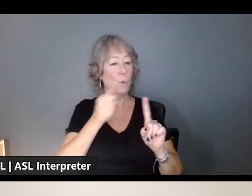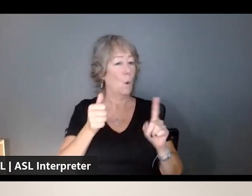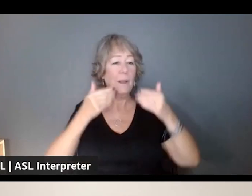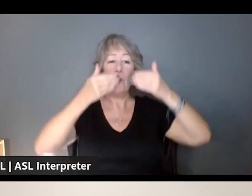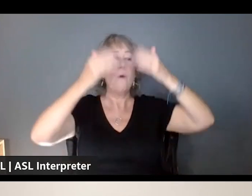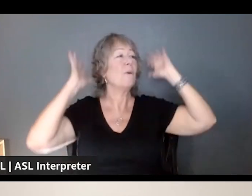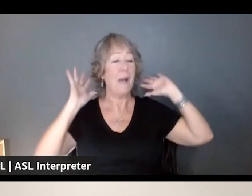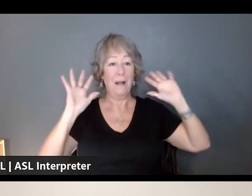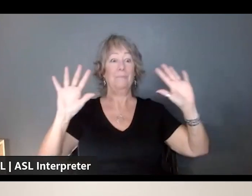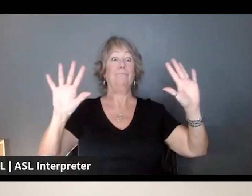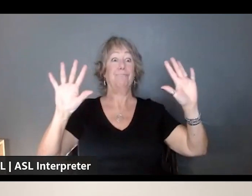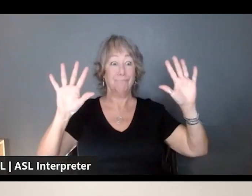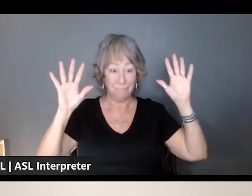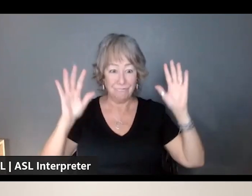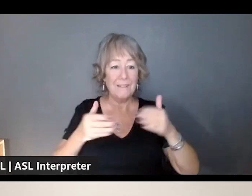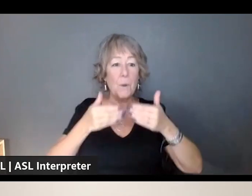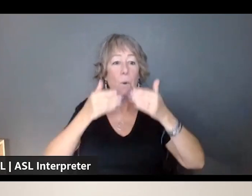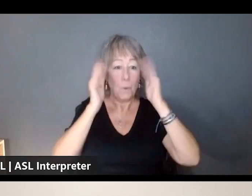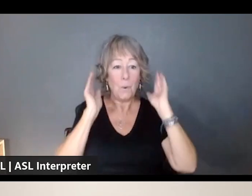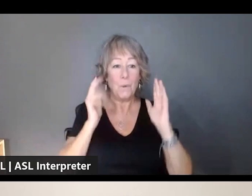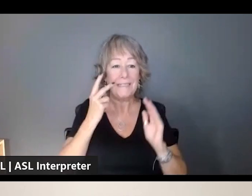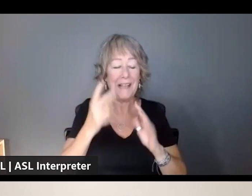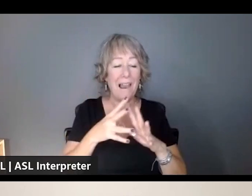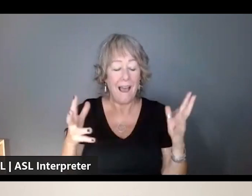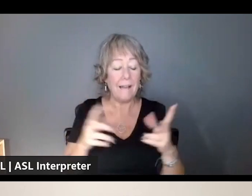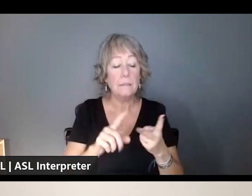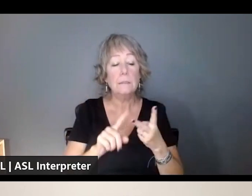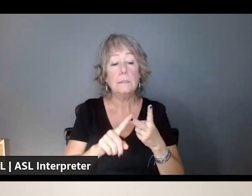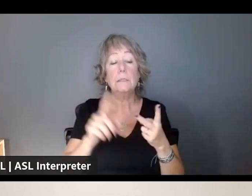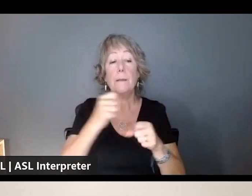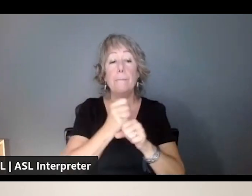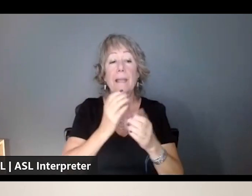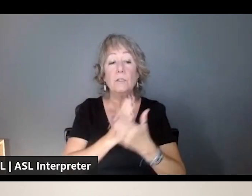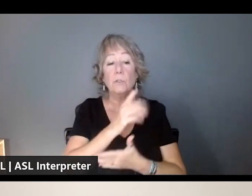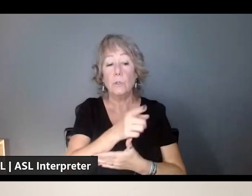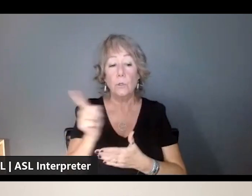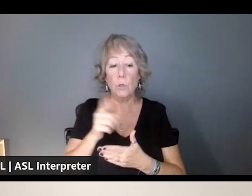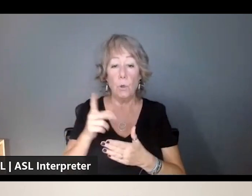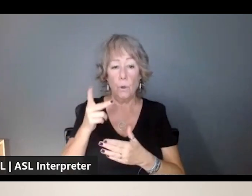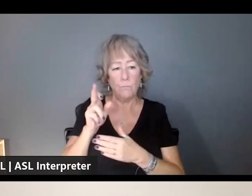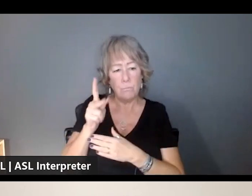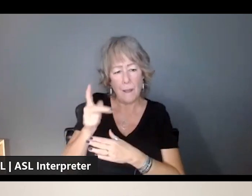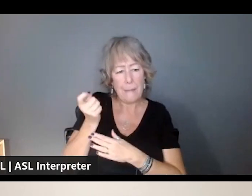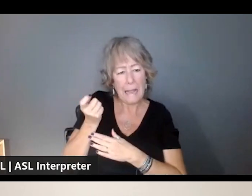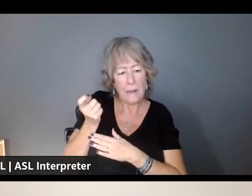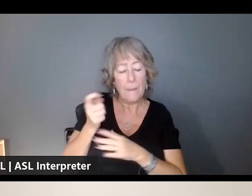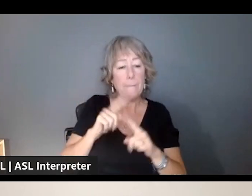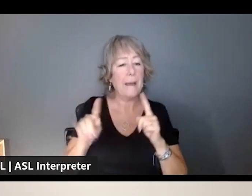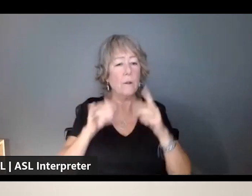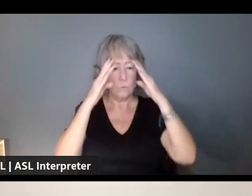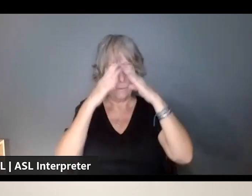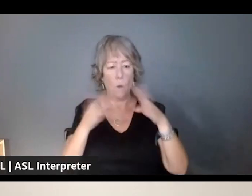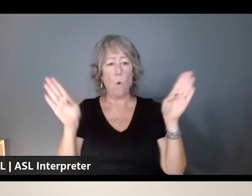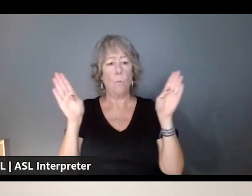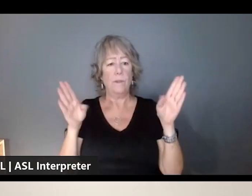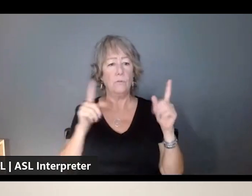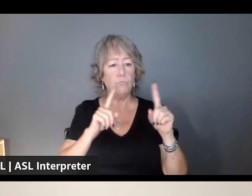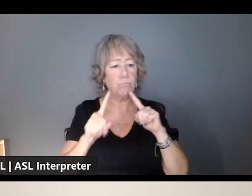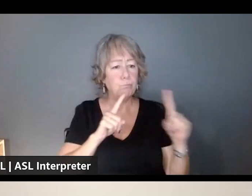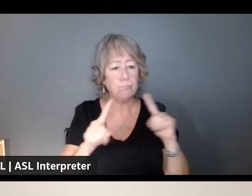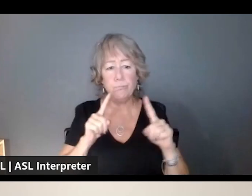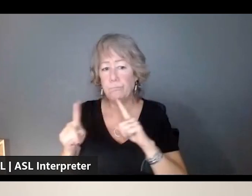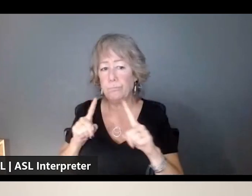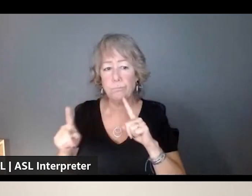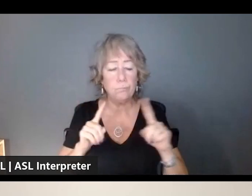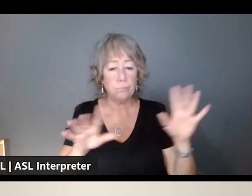you can. Make sure you prep a little bit, but then also just be open to those conversations that you might